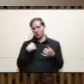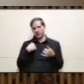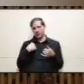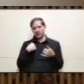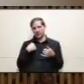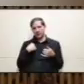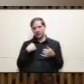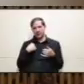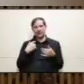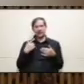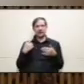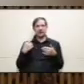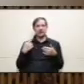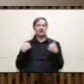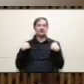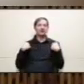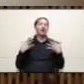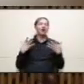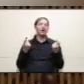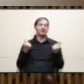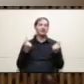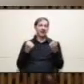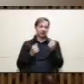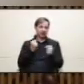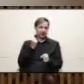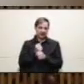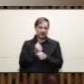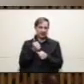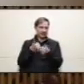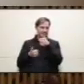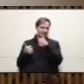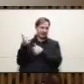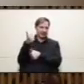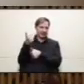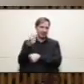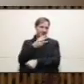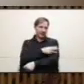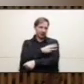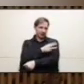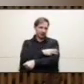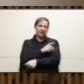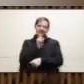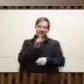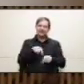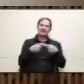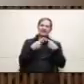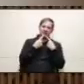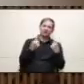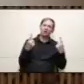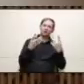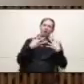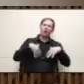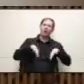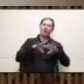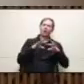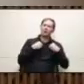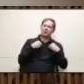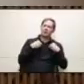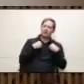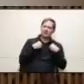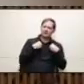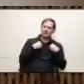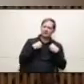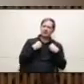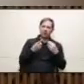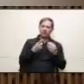from the beginning of the financial year, senior managers and managers are expected to disclose all their properties on our